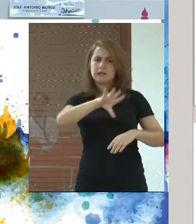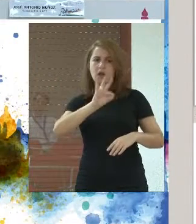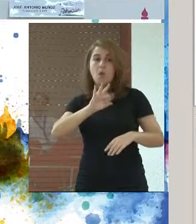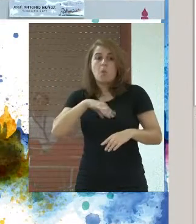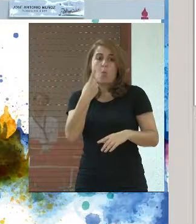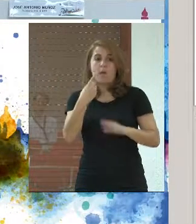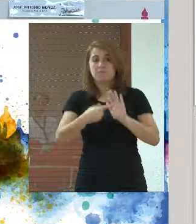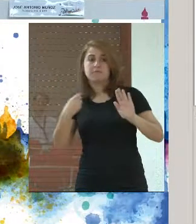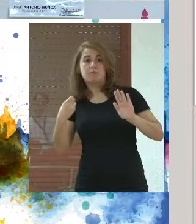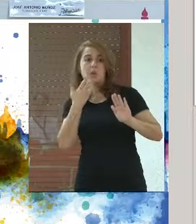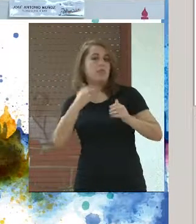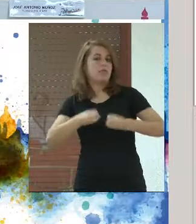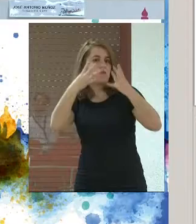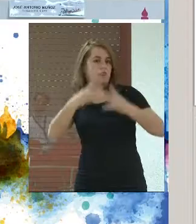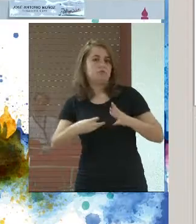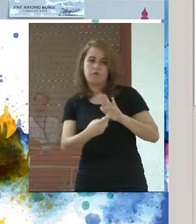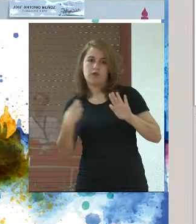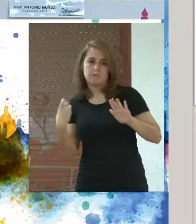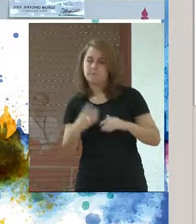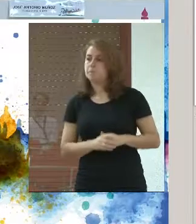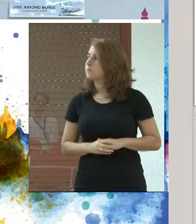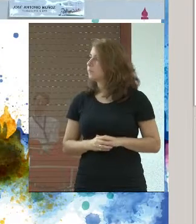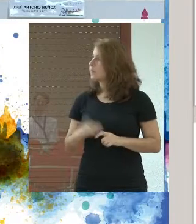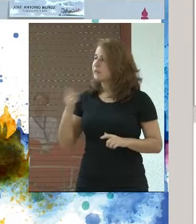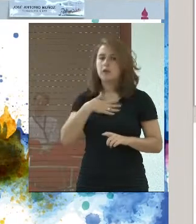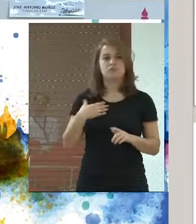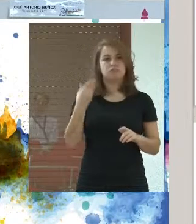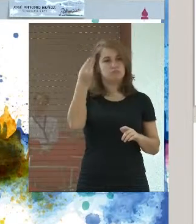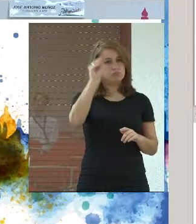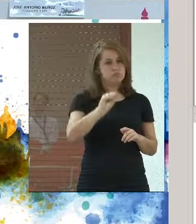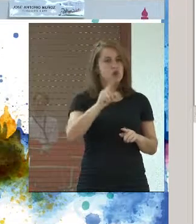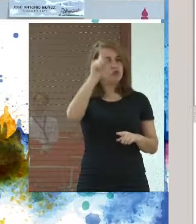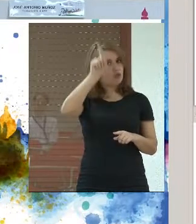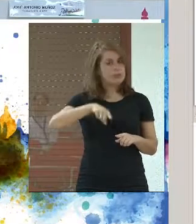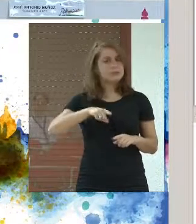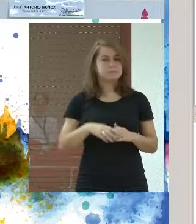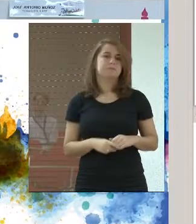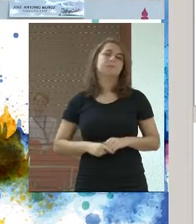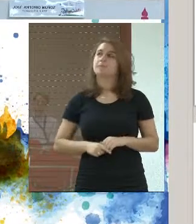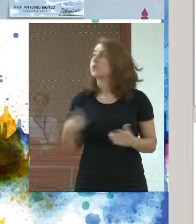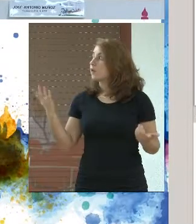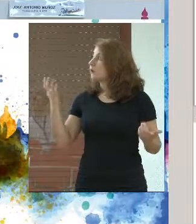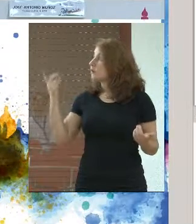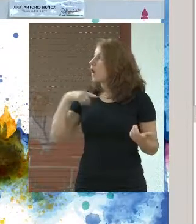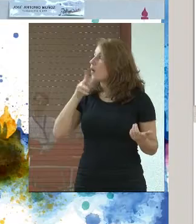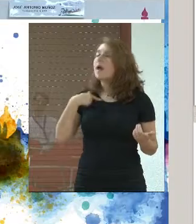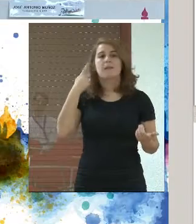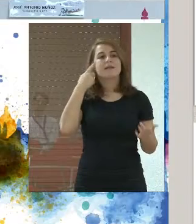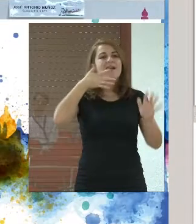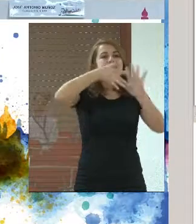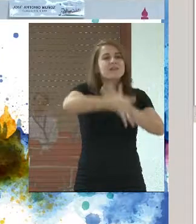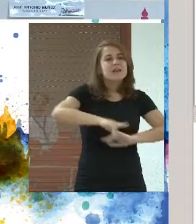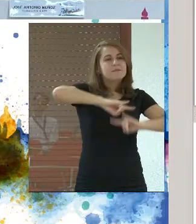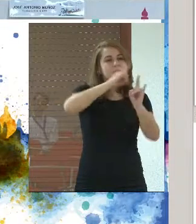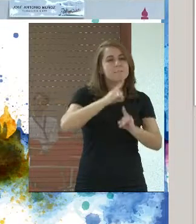the layers like the ones that are here, or maybe I can eliminate any of the layers. In this case, we're going to add all of them, and